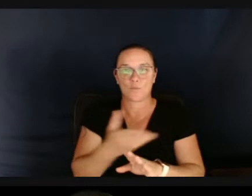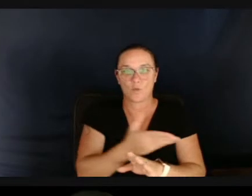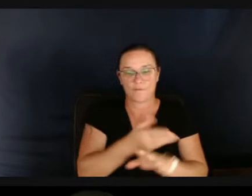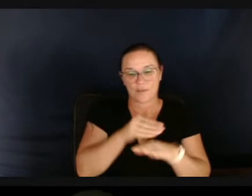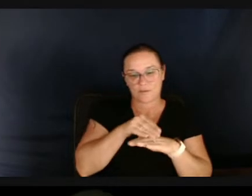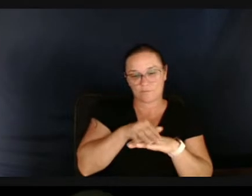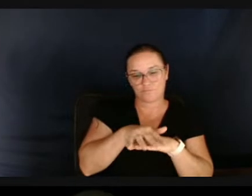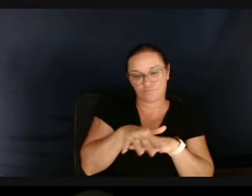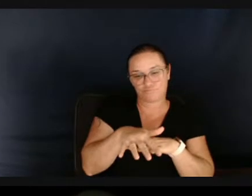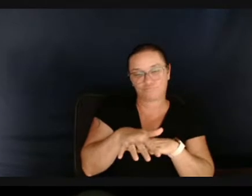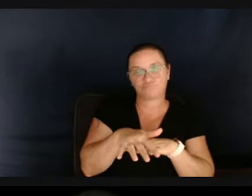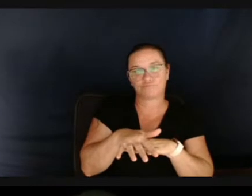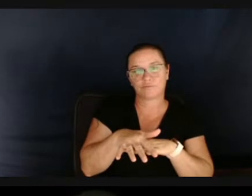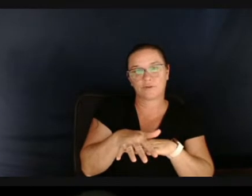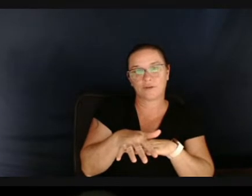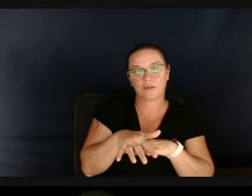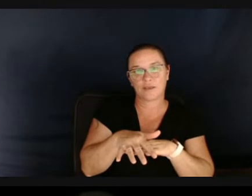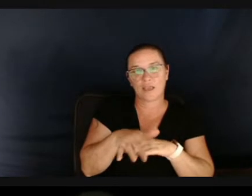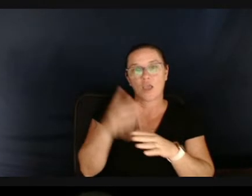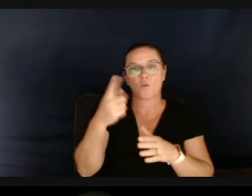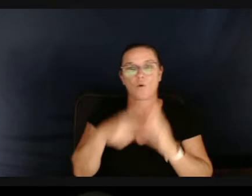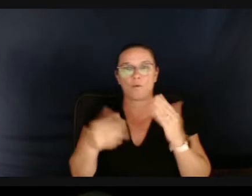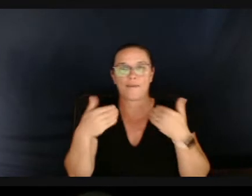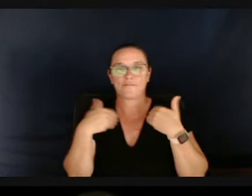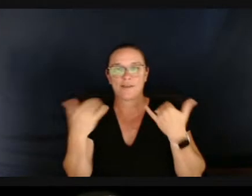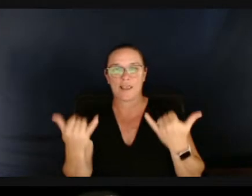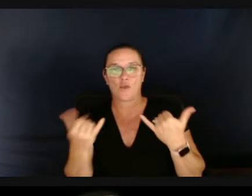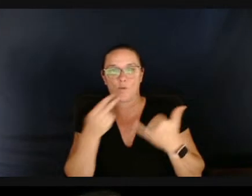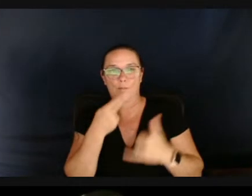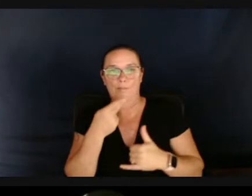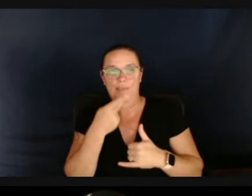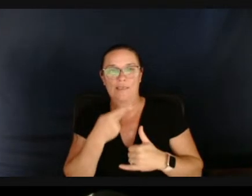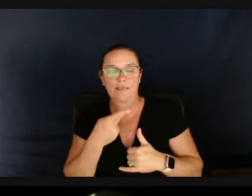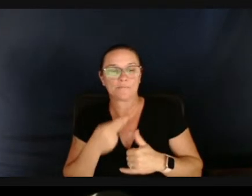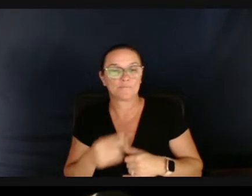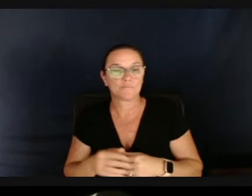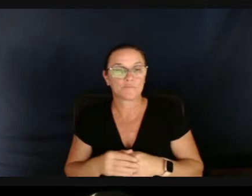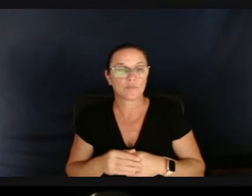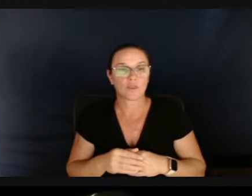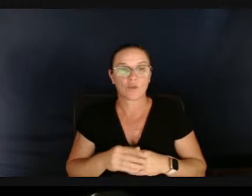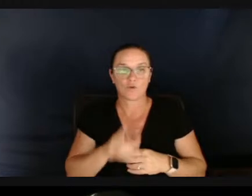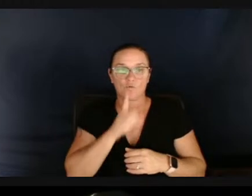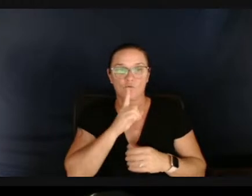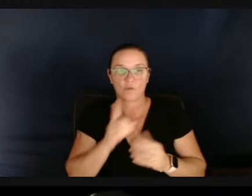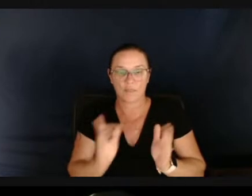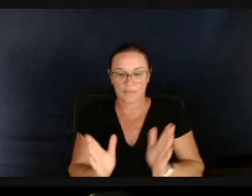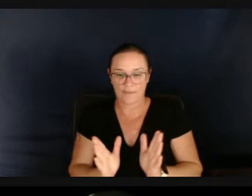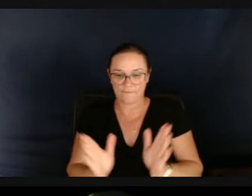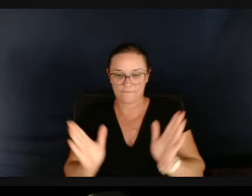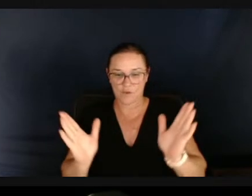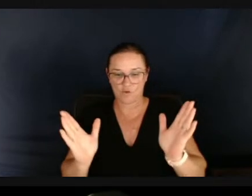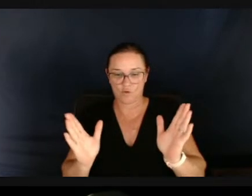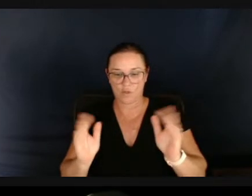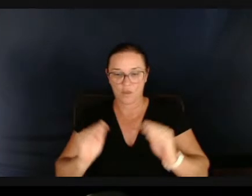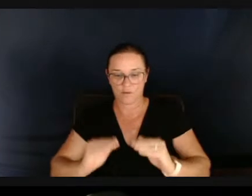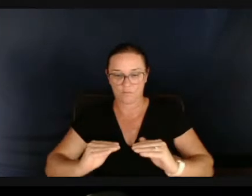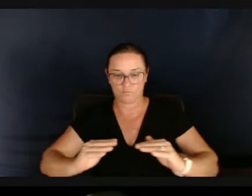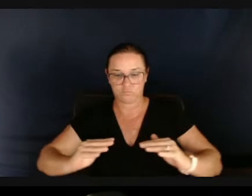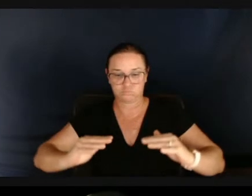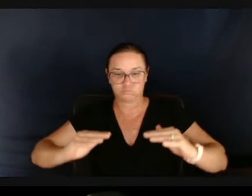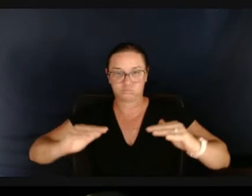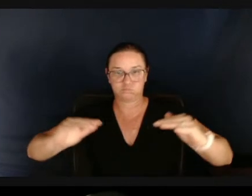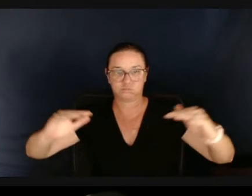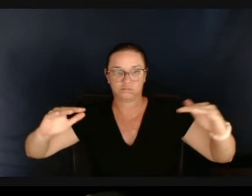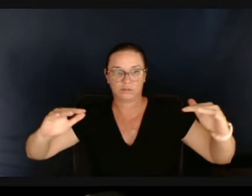lava and what we currently have now. How we really have come up in our funnel, and that even though we have